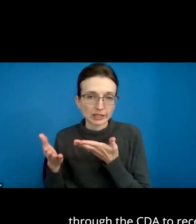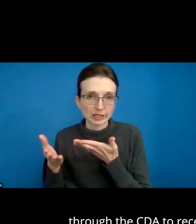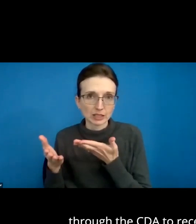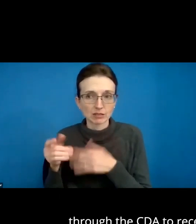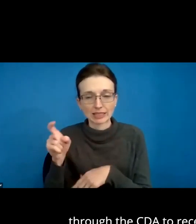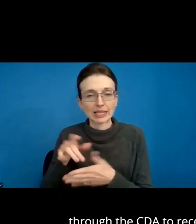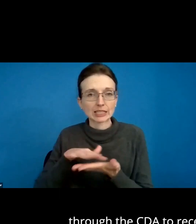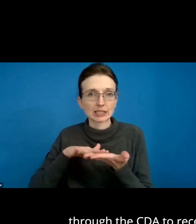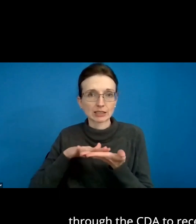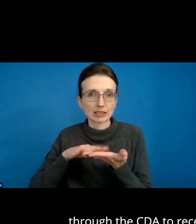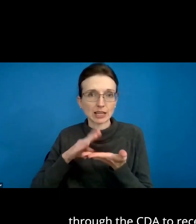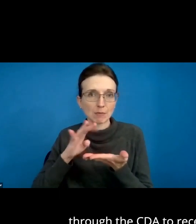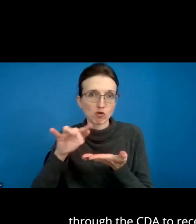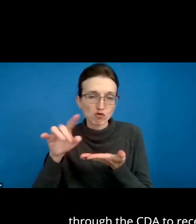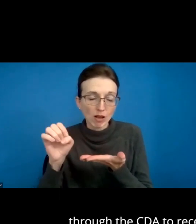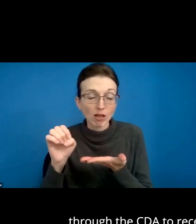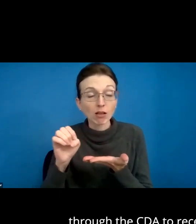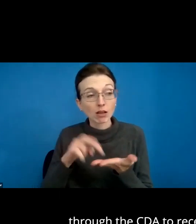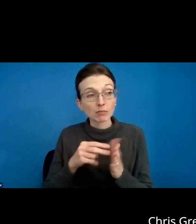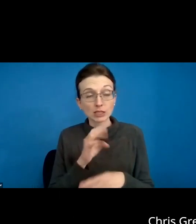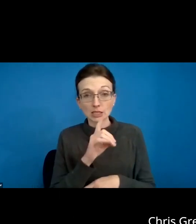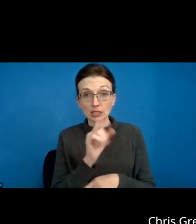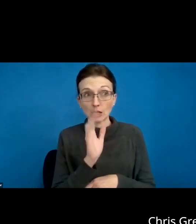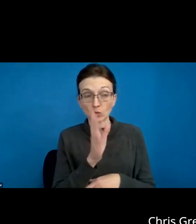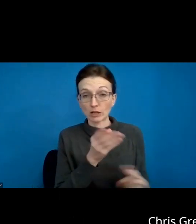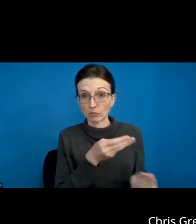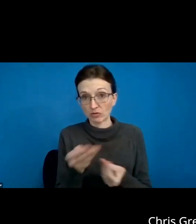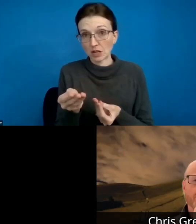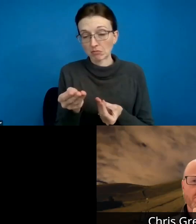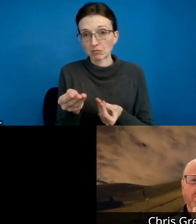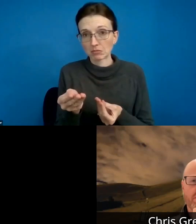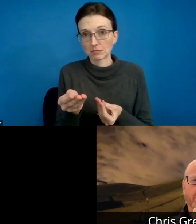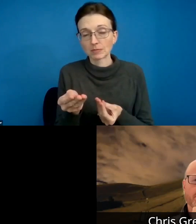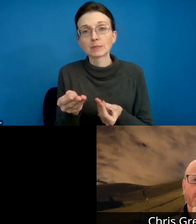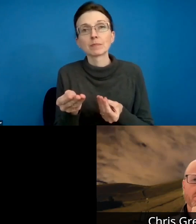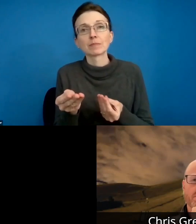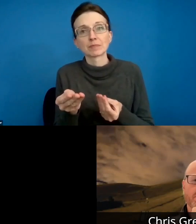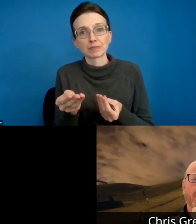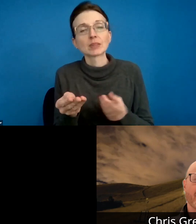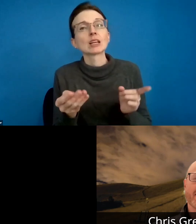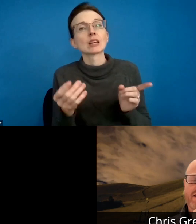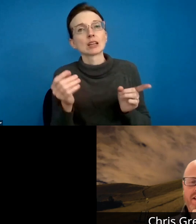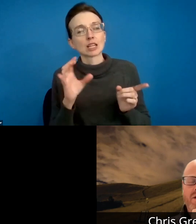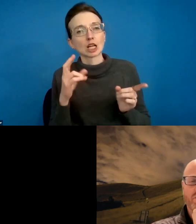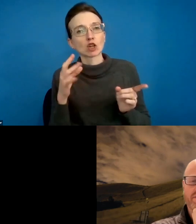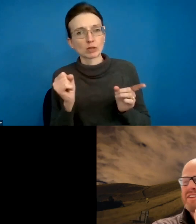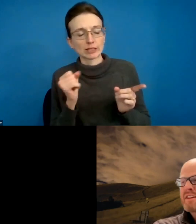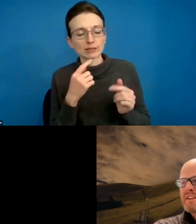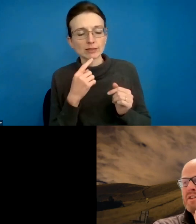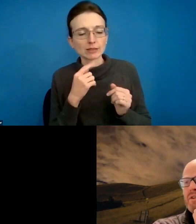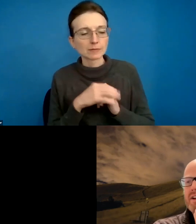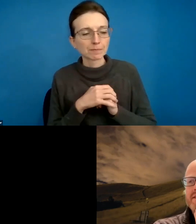needs Braille versions, that the CDA will provide that. But what about that's true. something else?